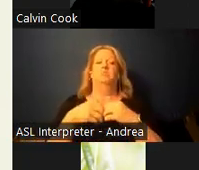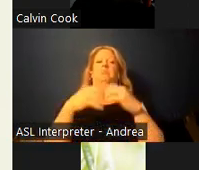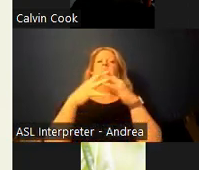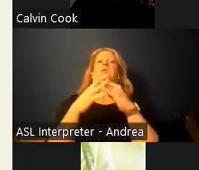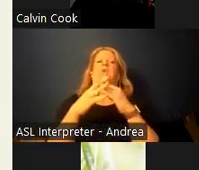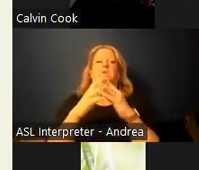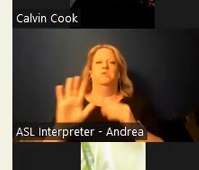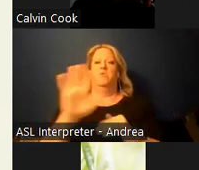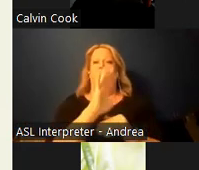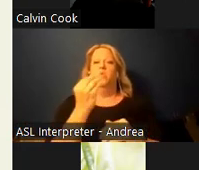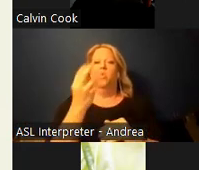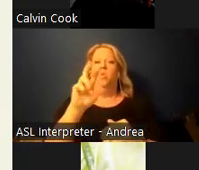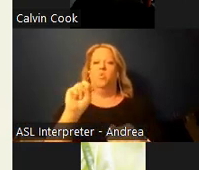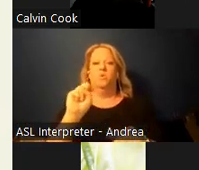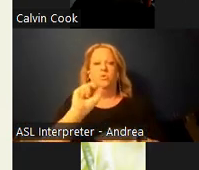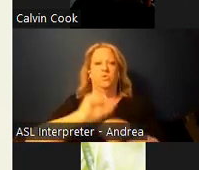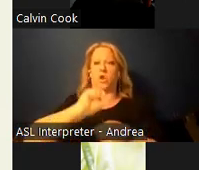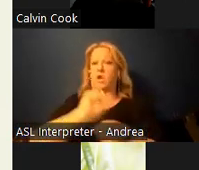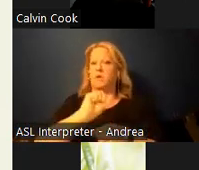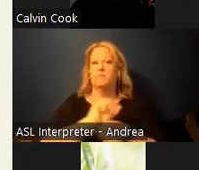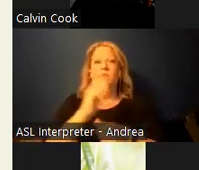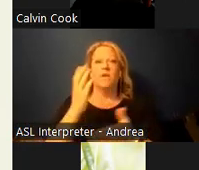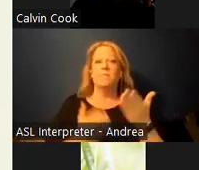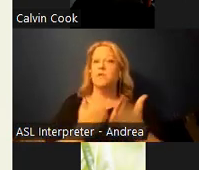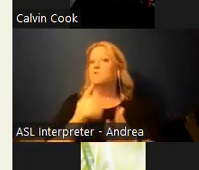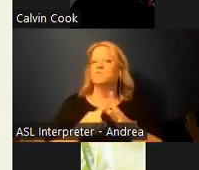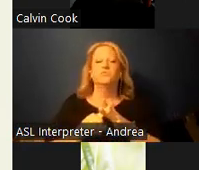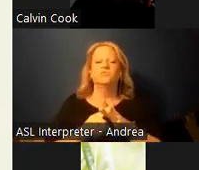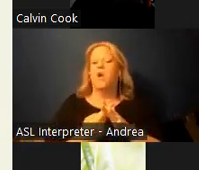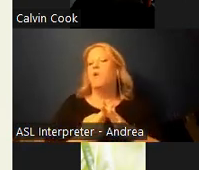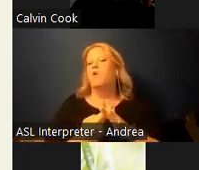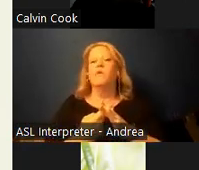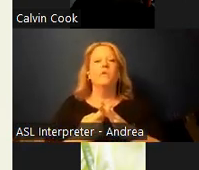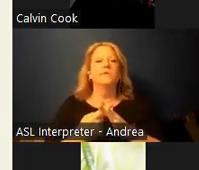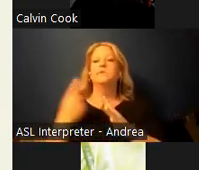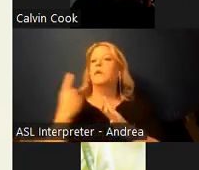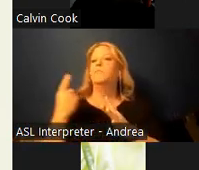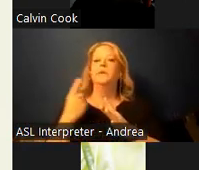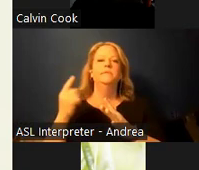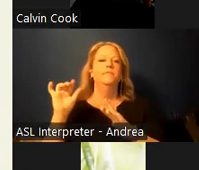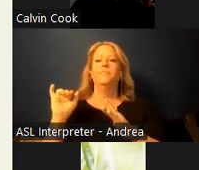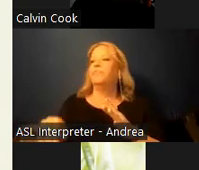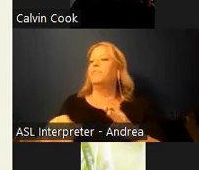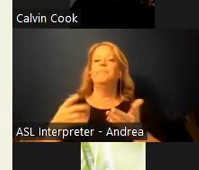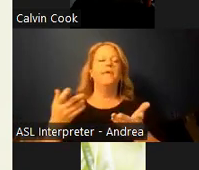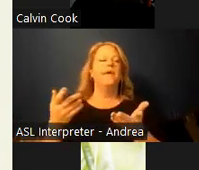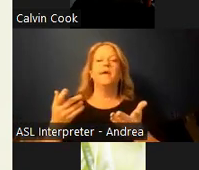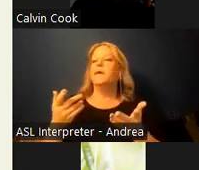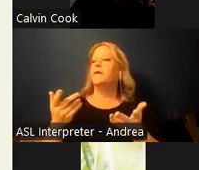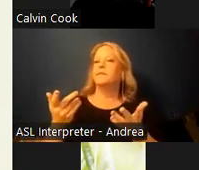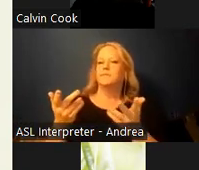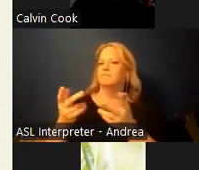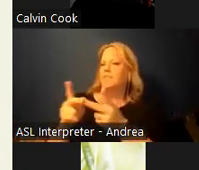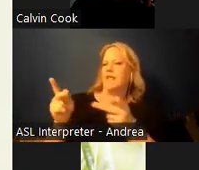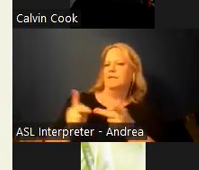organization, maybe you start doing something that organization didn't even know that they needed.